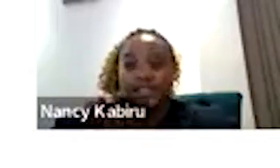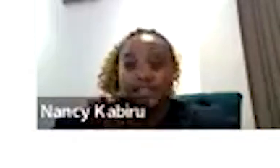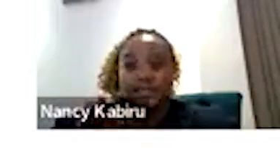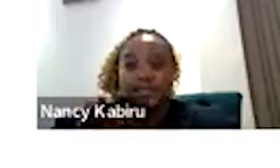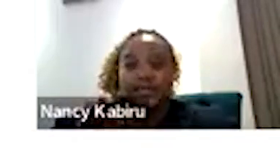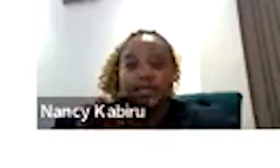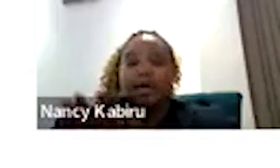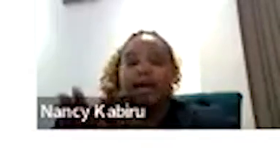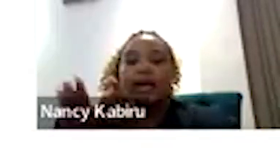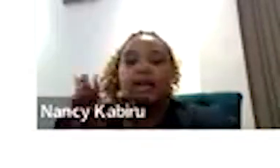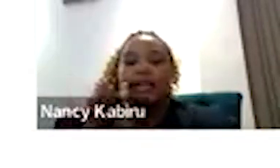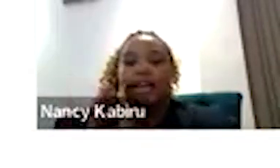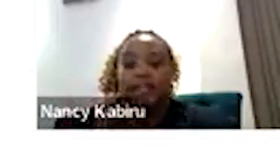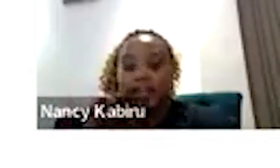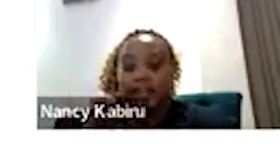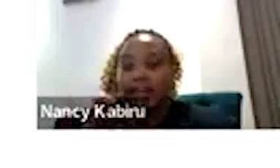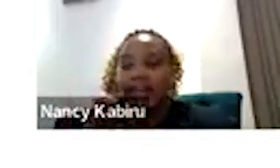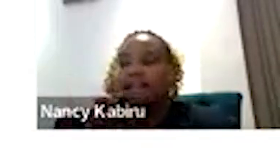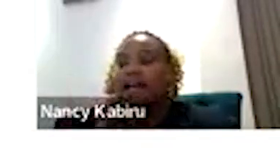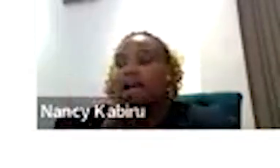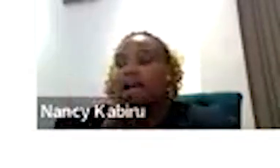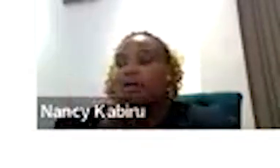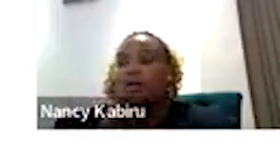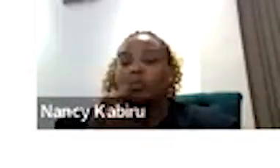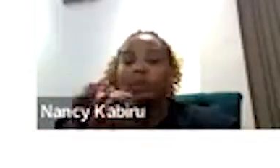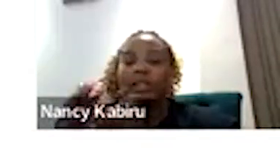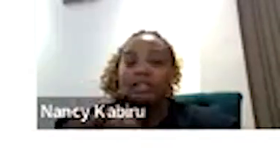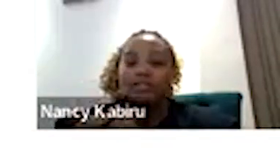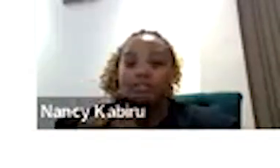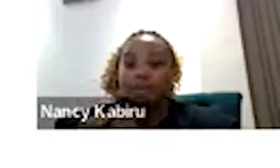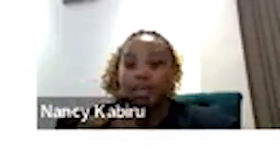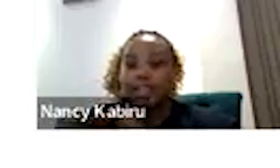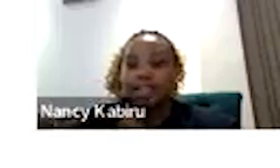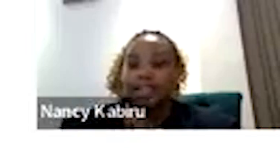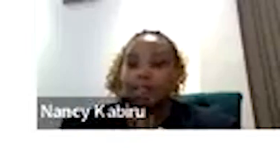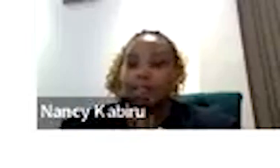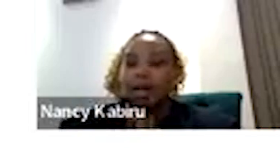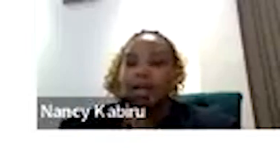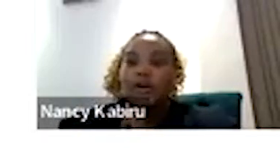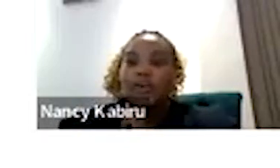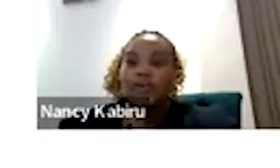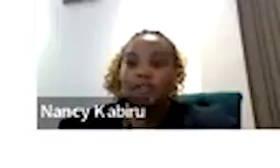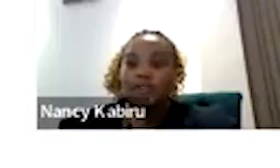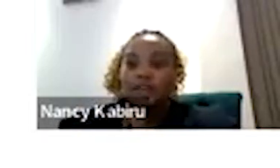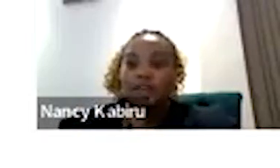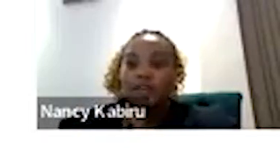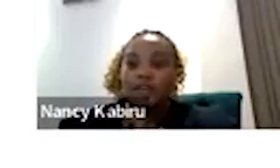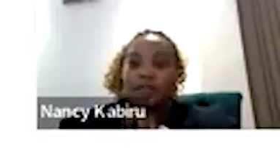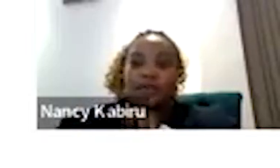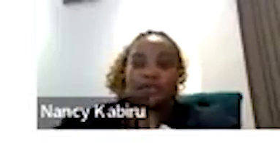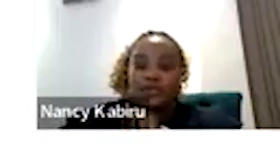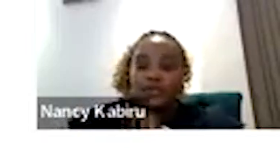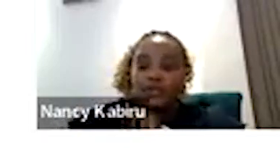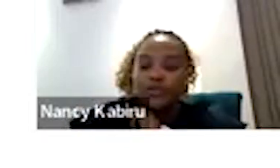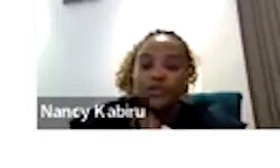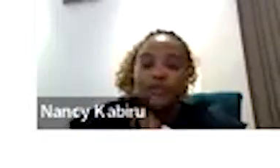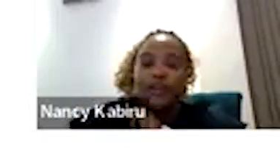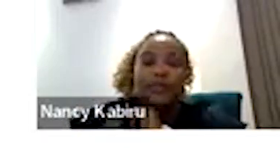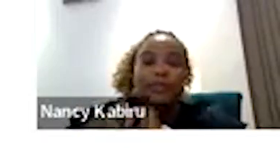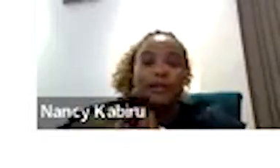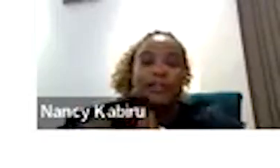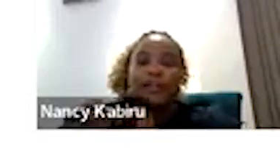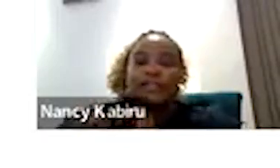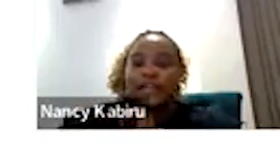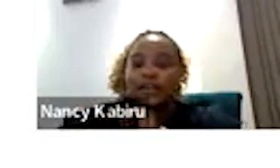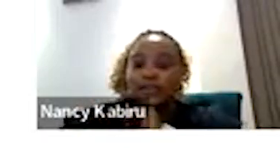intervention strategies that are there, and how we need to break the stigma on mental health, because we do